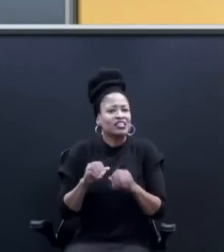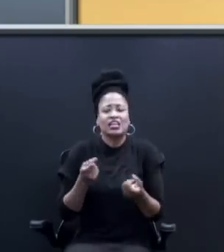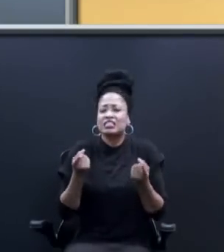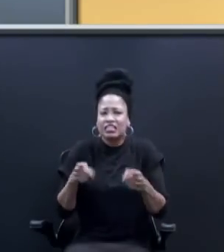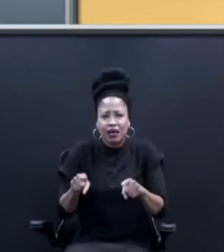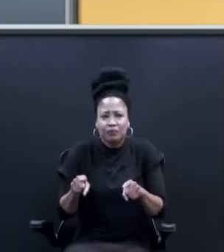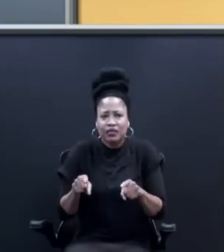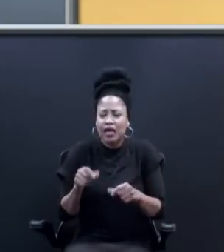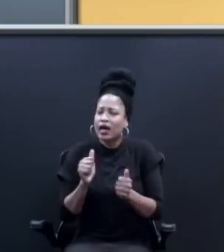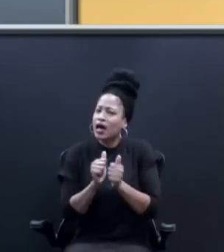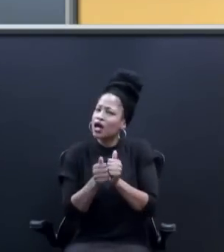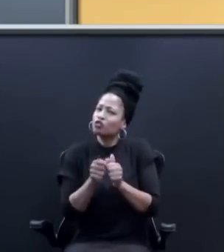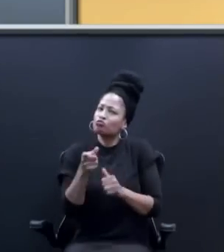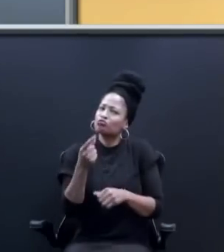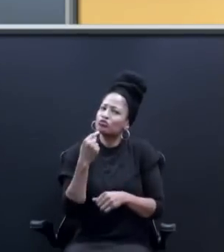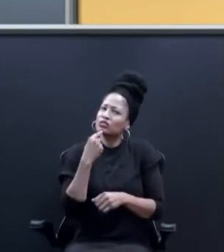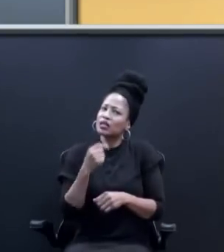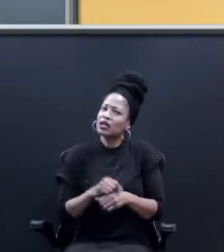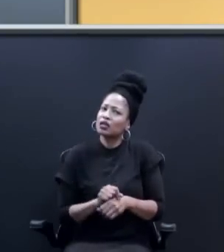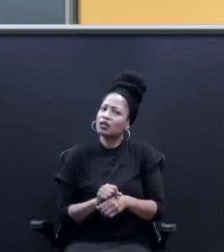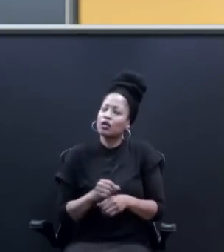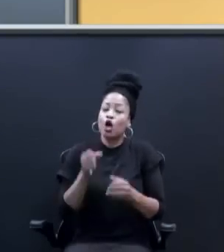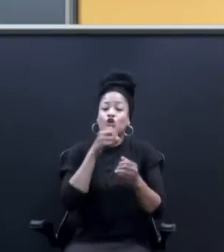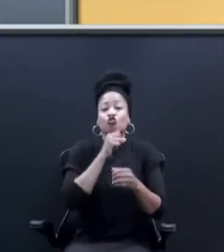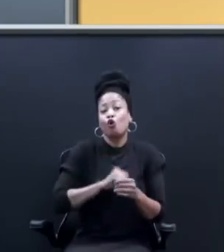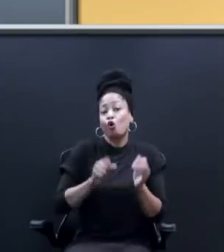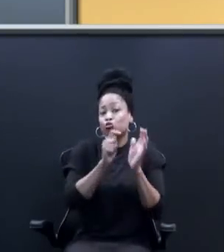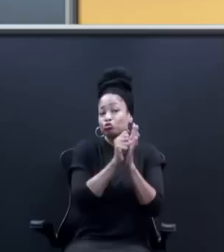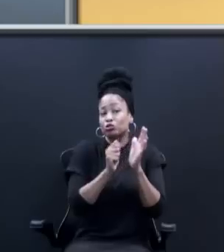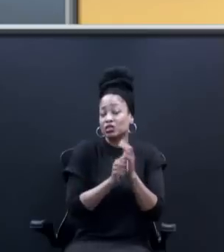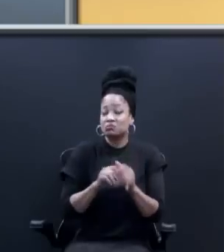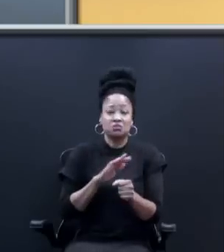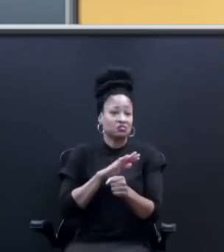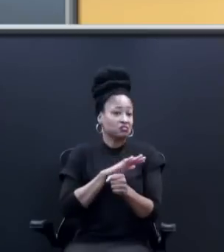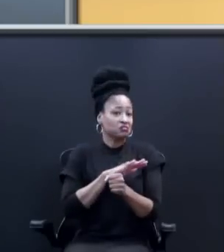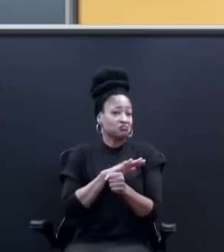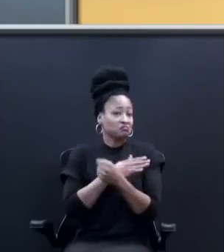is fulfilled now? You don't have to keep it.